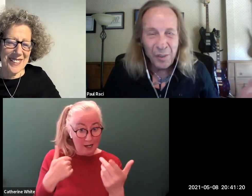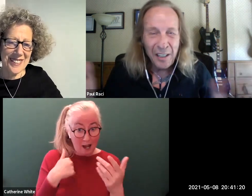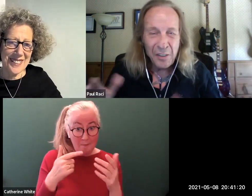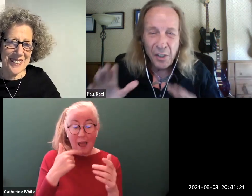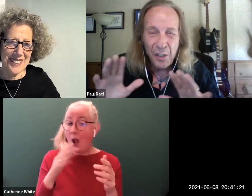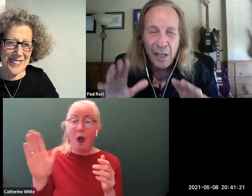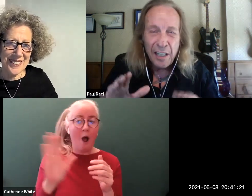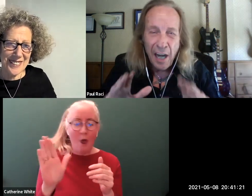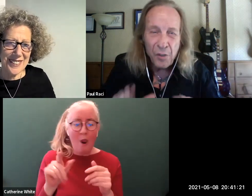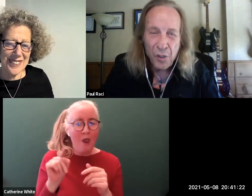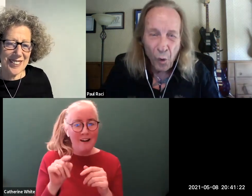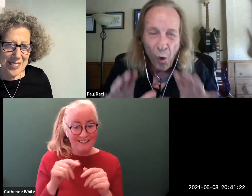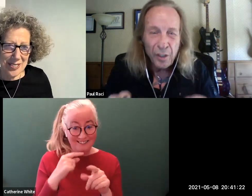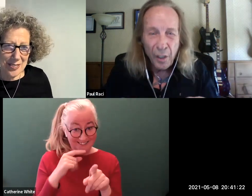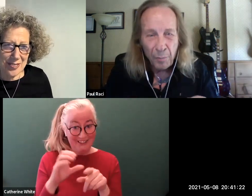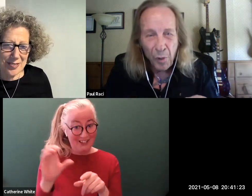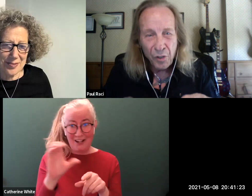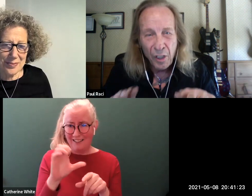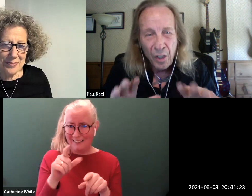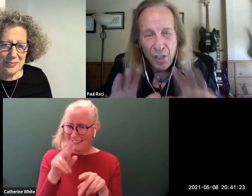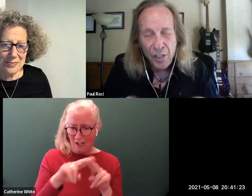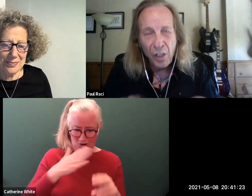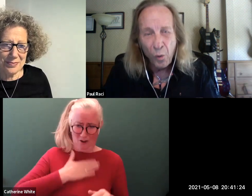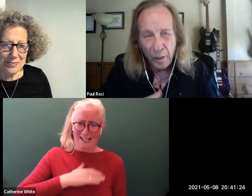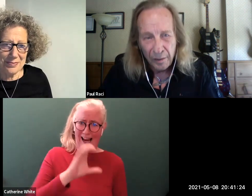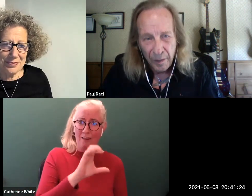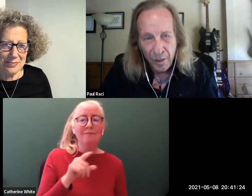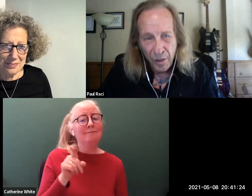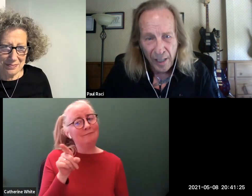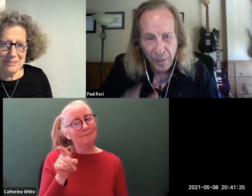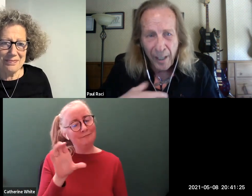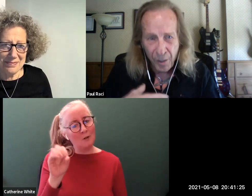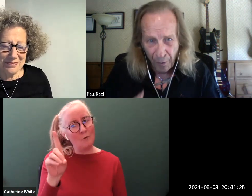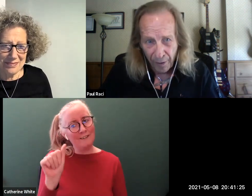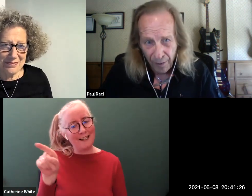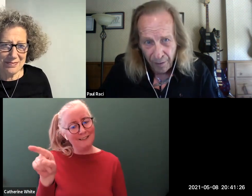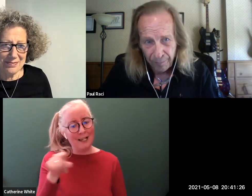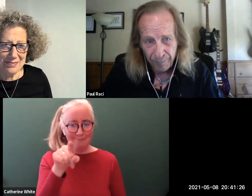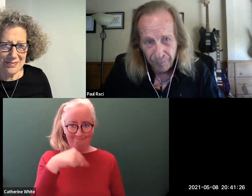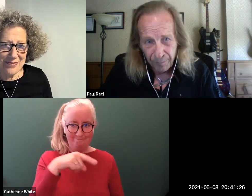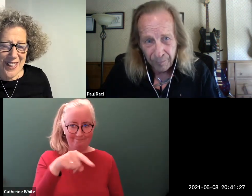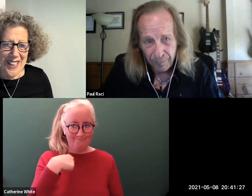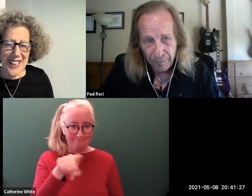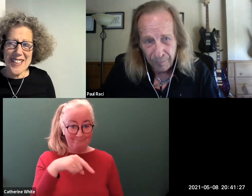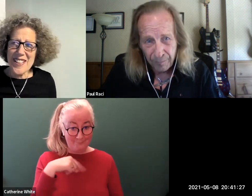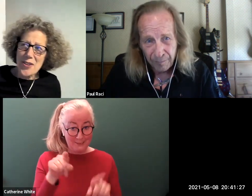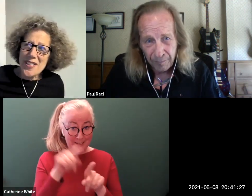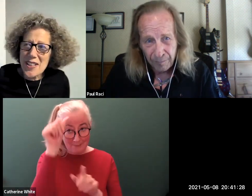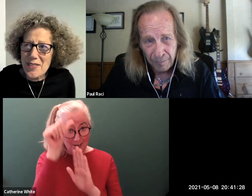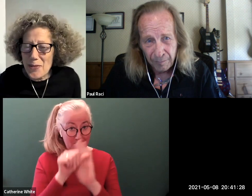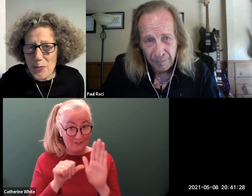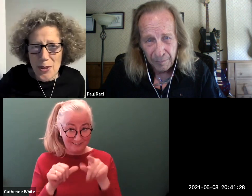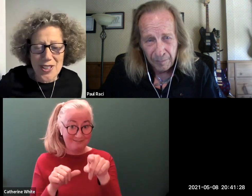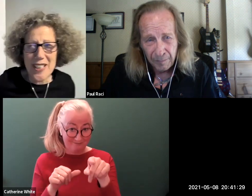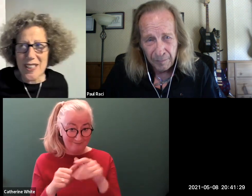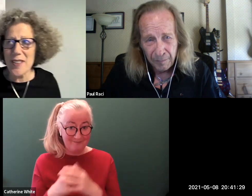no, Catherine is no ordinary person. She's a coda. She has my experience. And it's